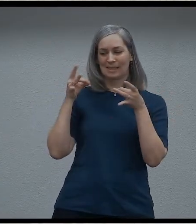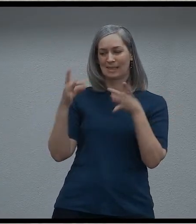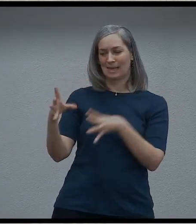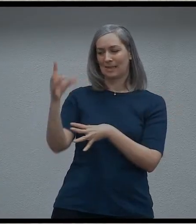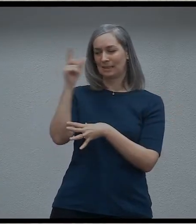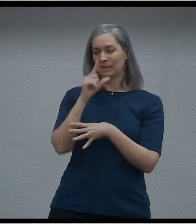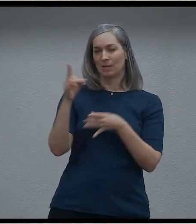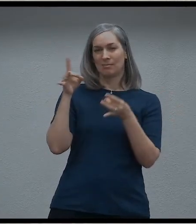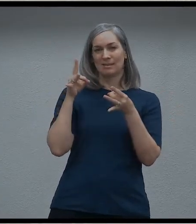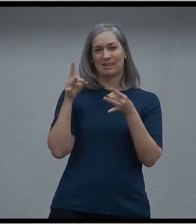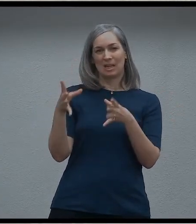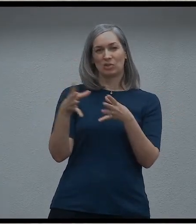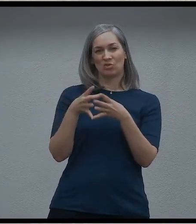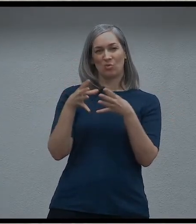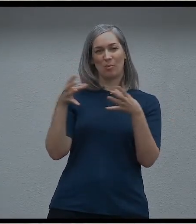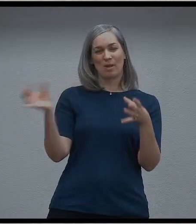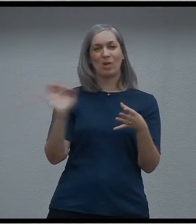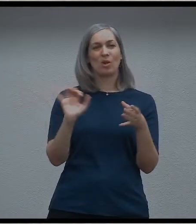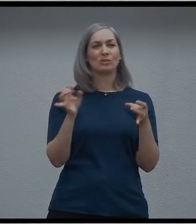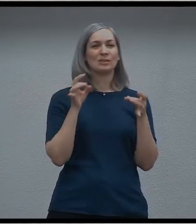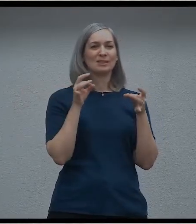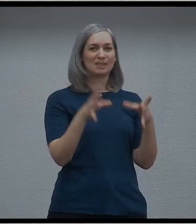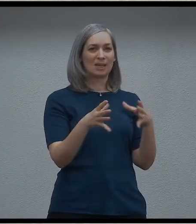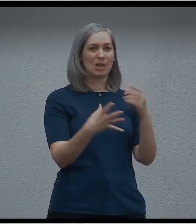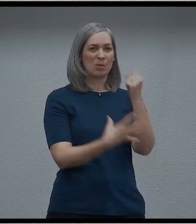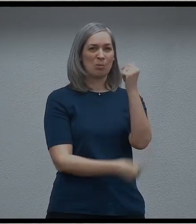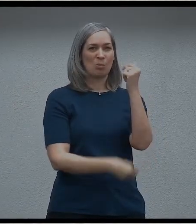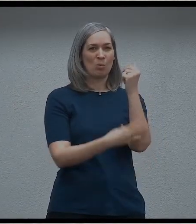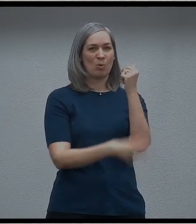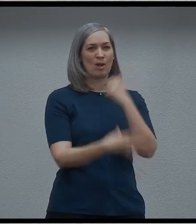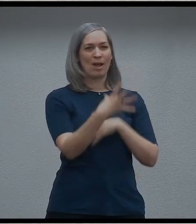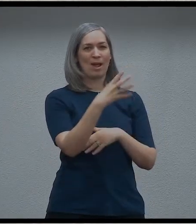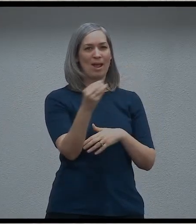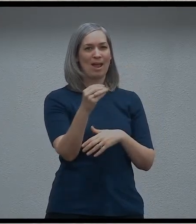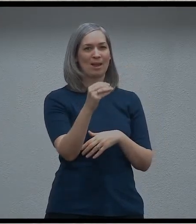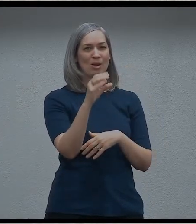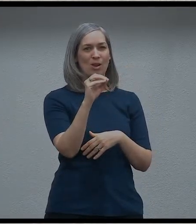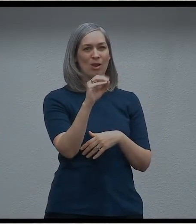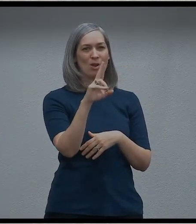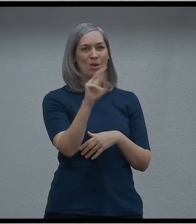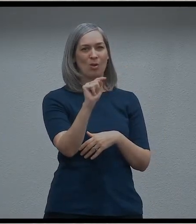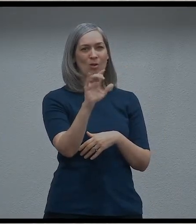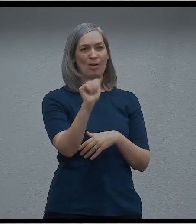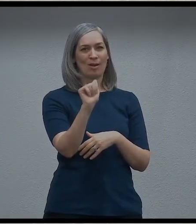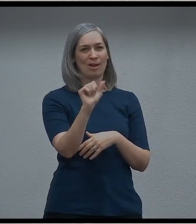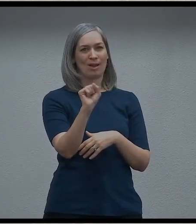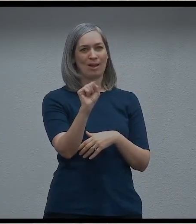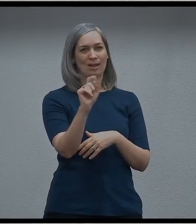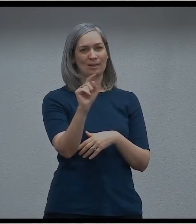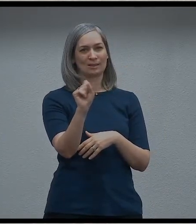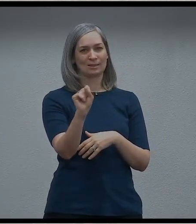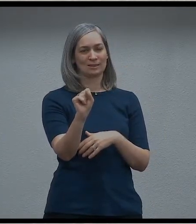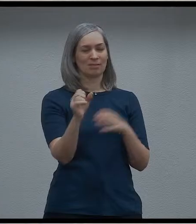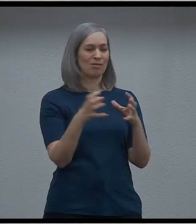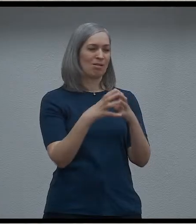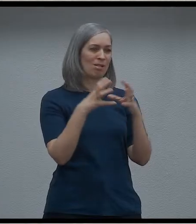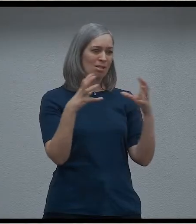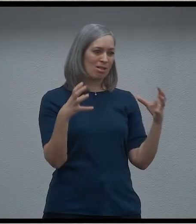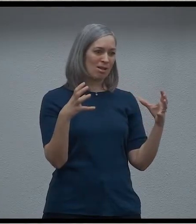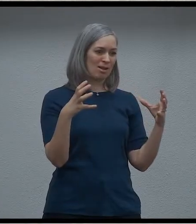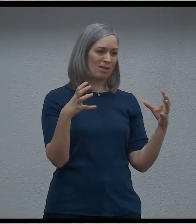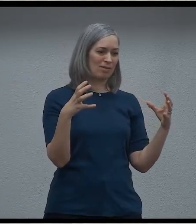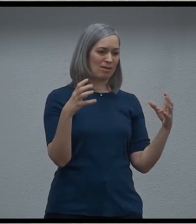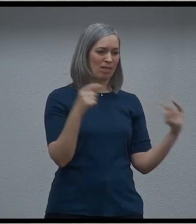them so much, and they also despise the poor and the outcasts of society. There was massive amounts of